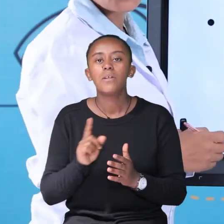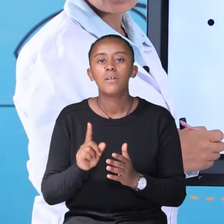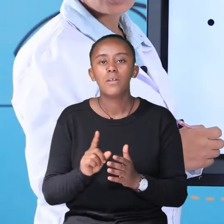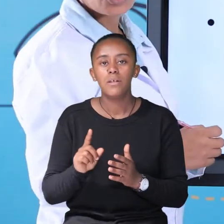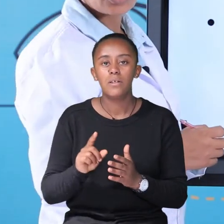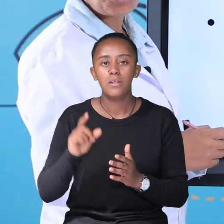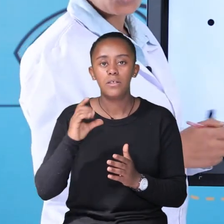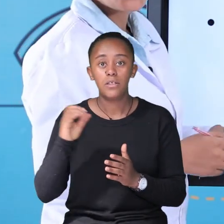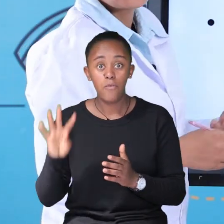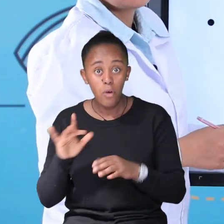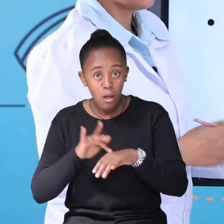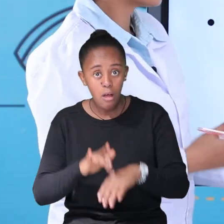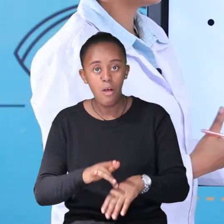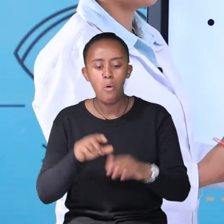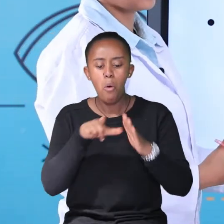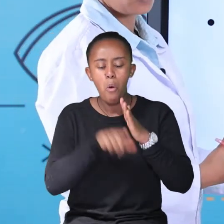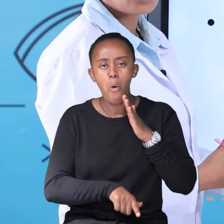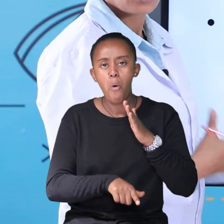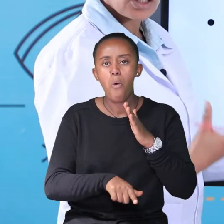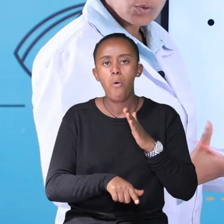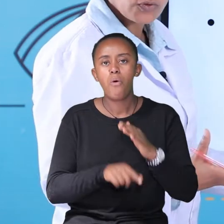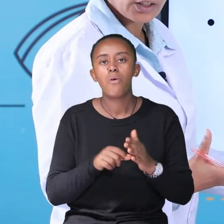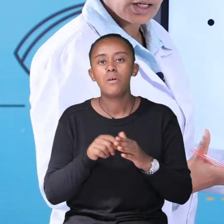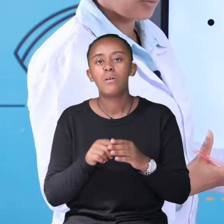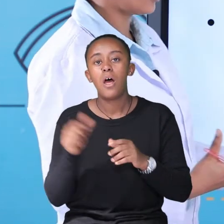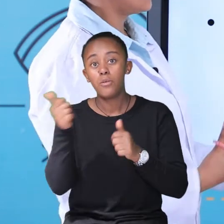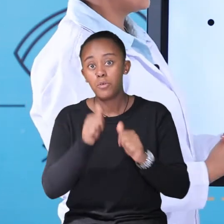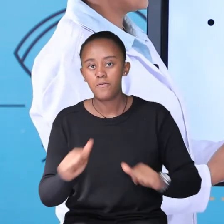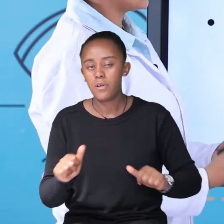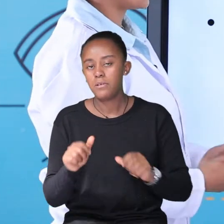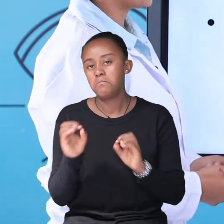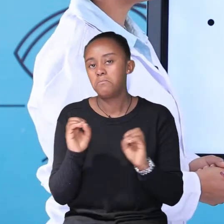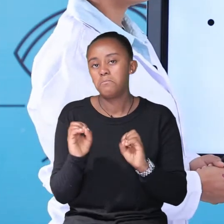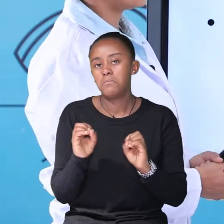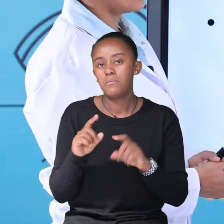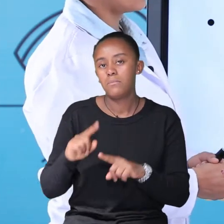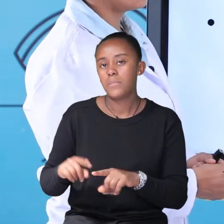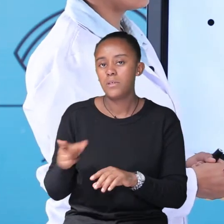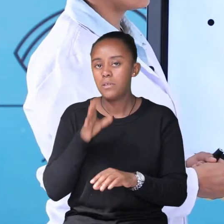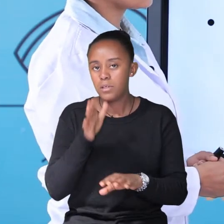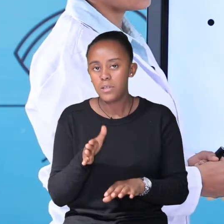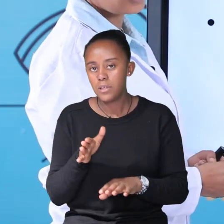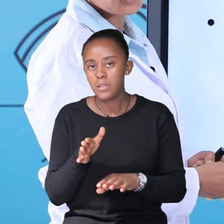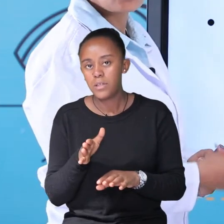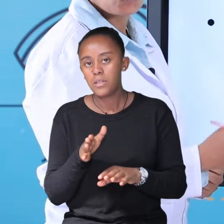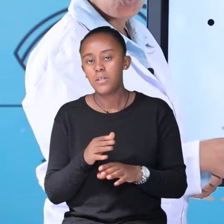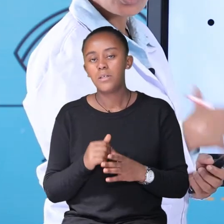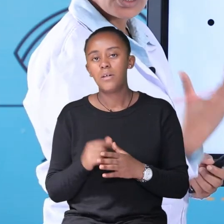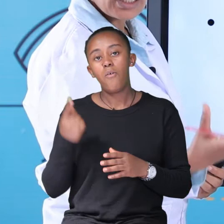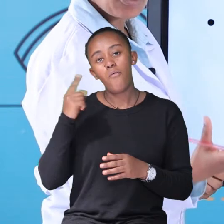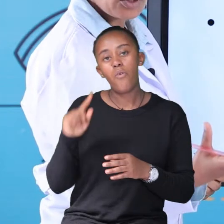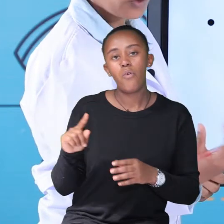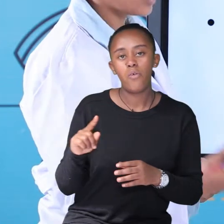dioxide concentration because it do not depend on atmospheric carbon dioxide concentration